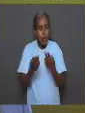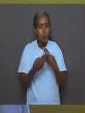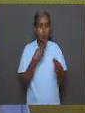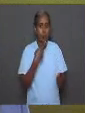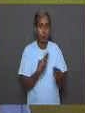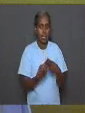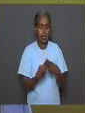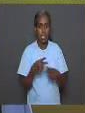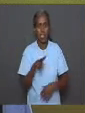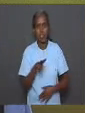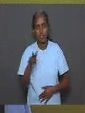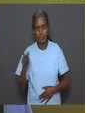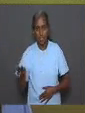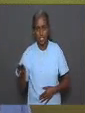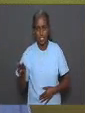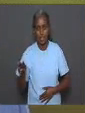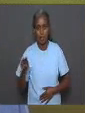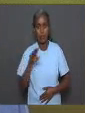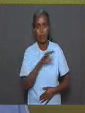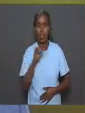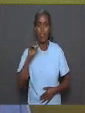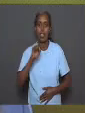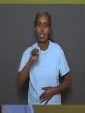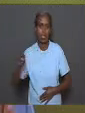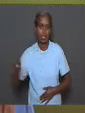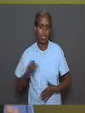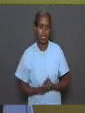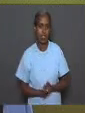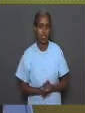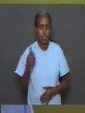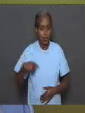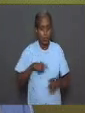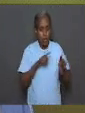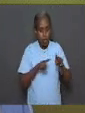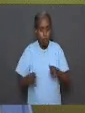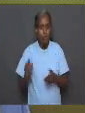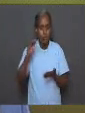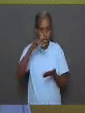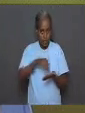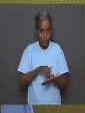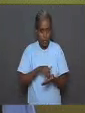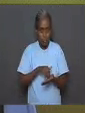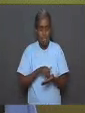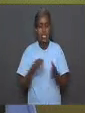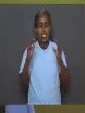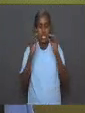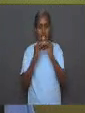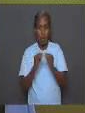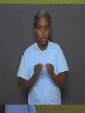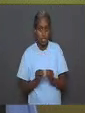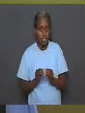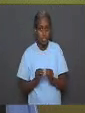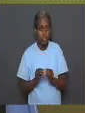multiply a vector by a scalar. We also reviewed the calculation